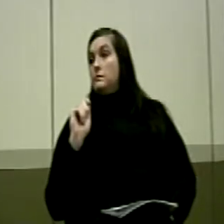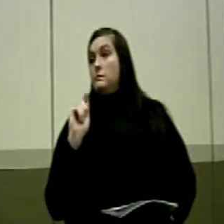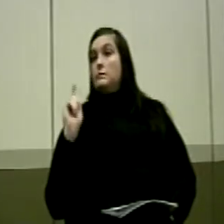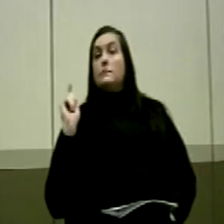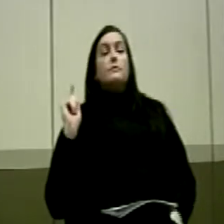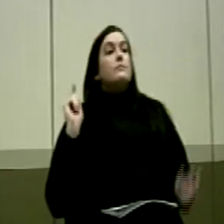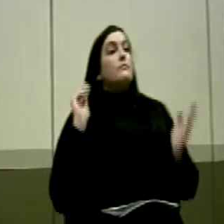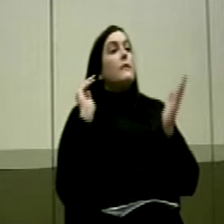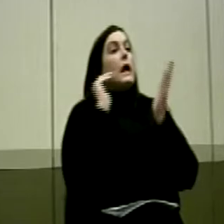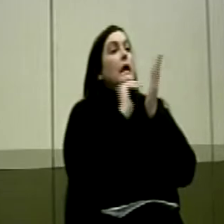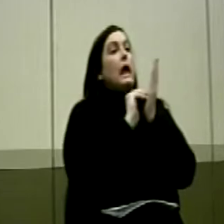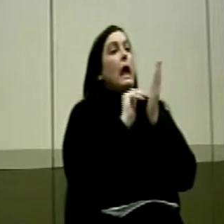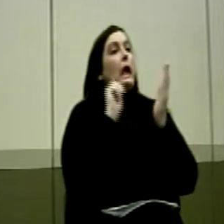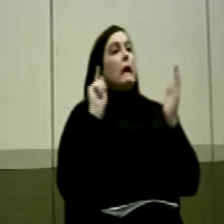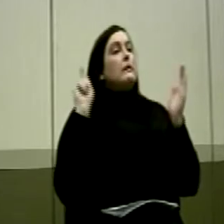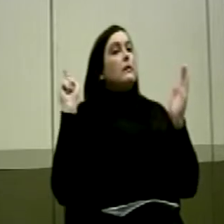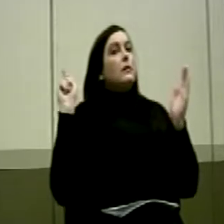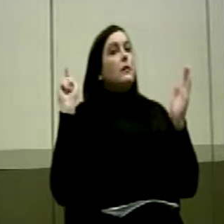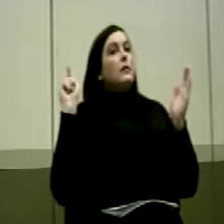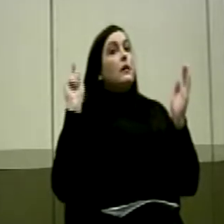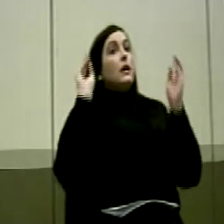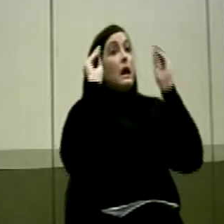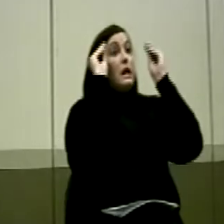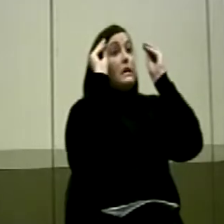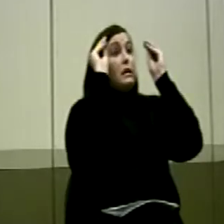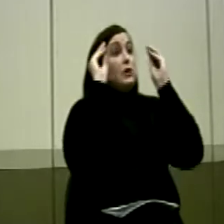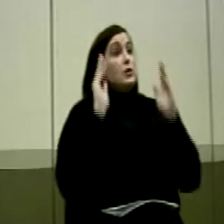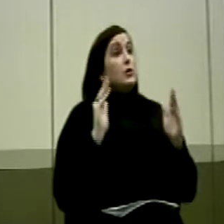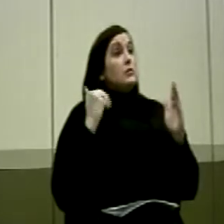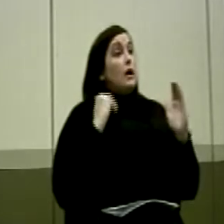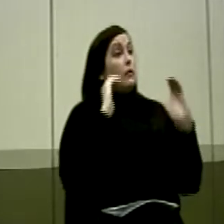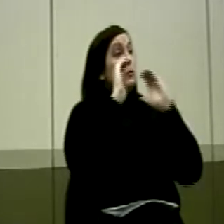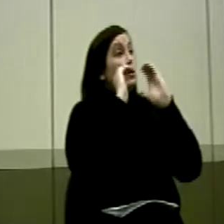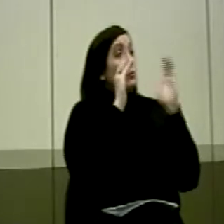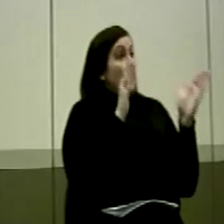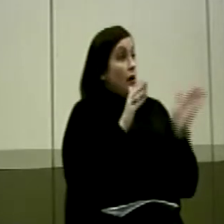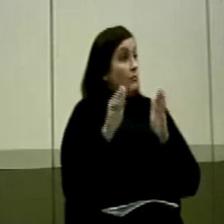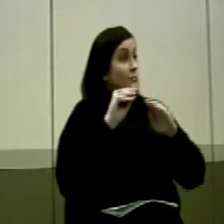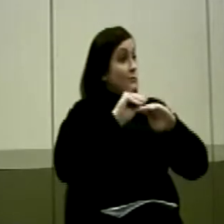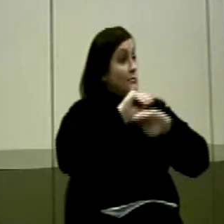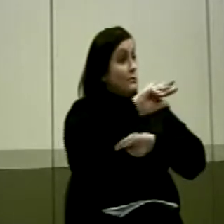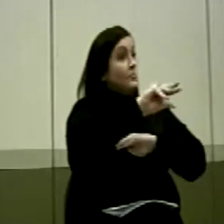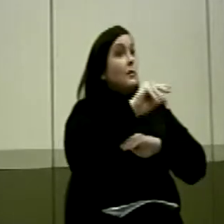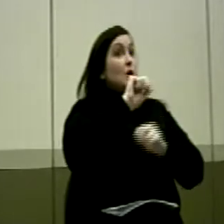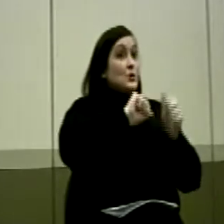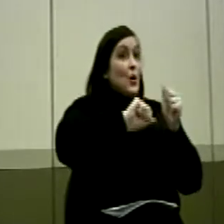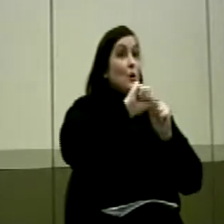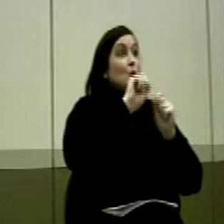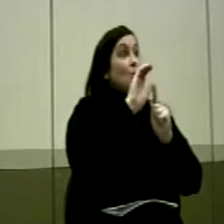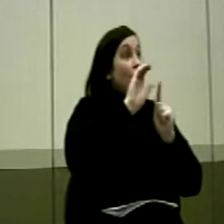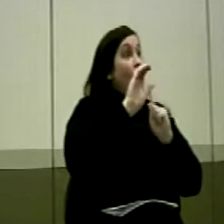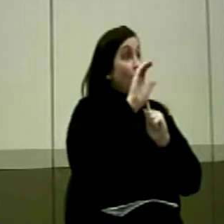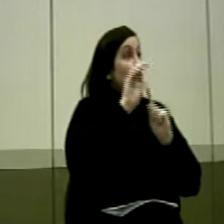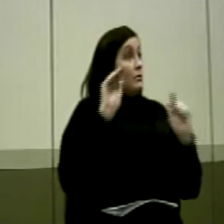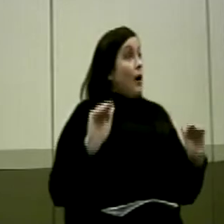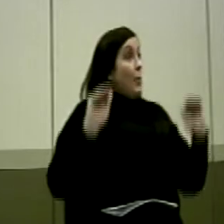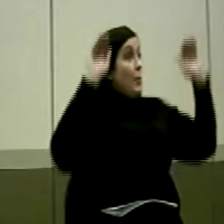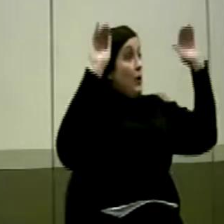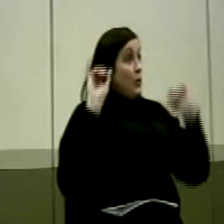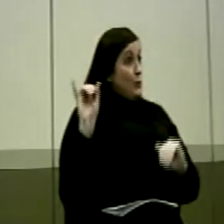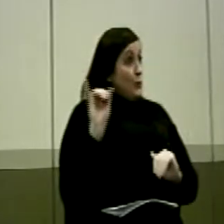have communication patterns that are influenced by your own, social and cultural upbringing. And in the